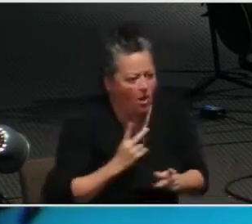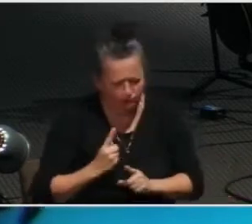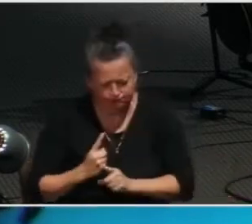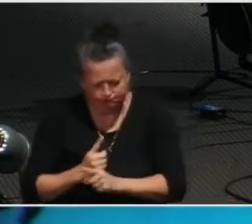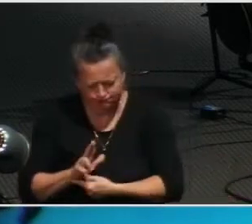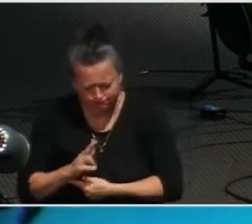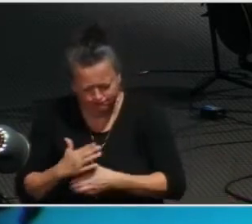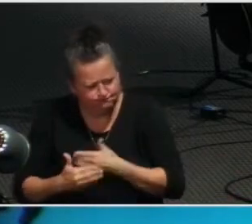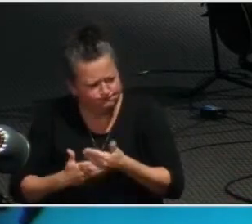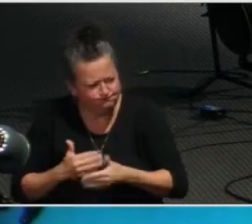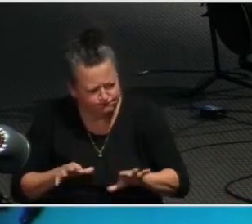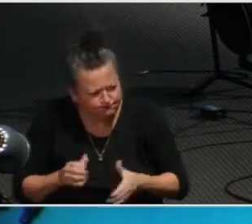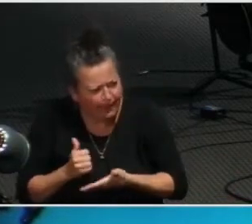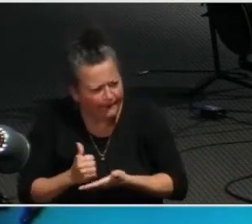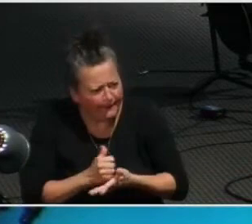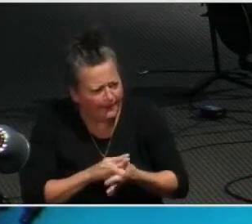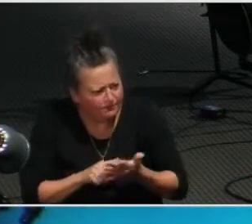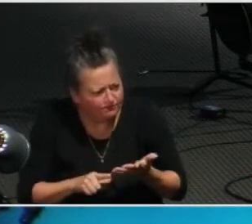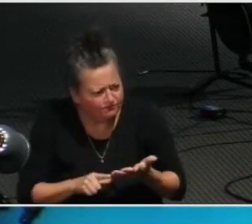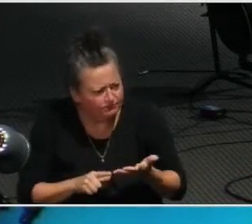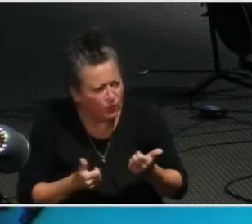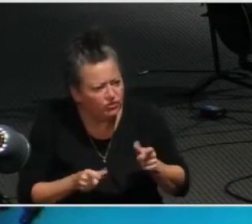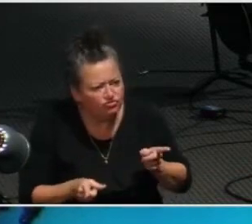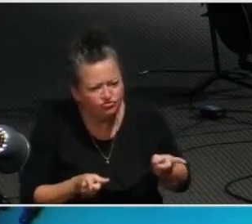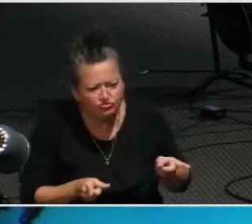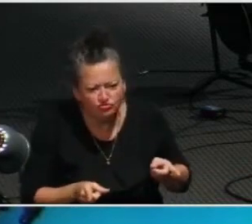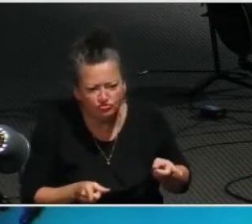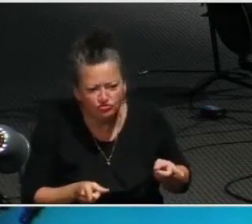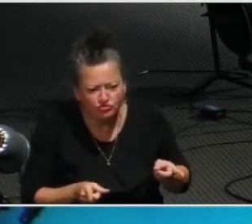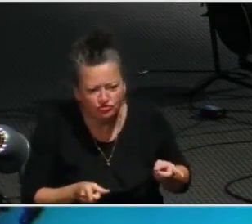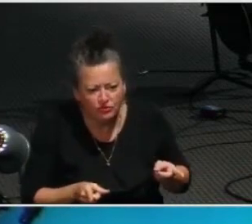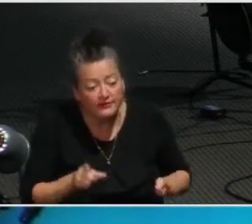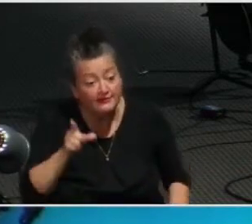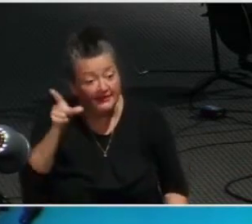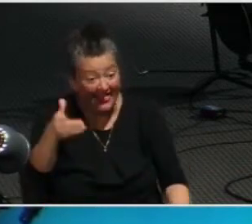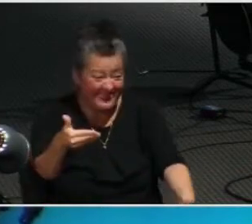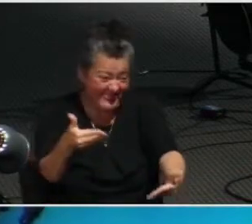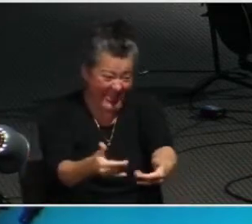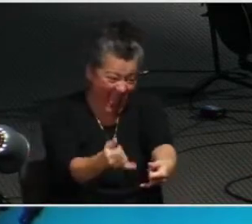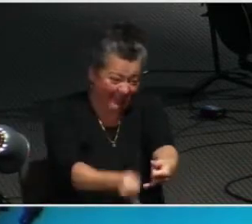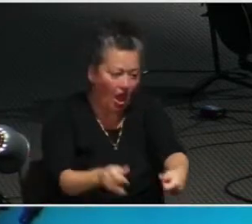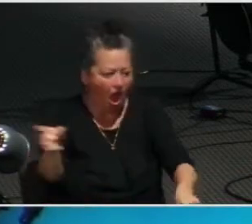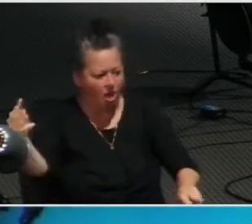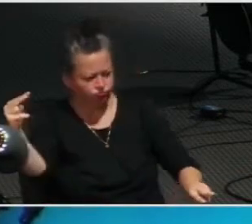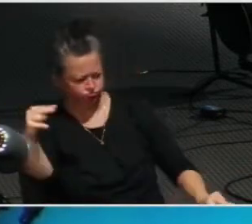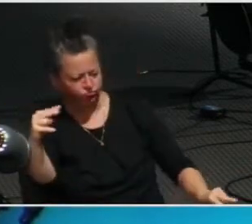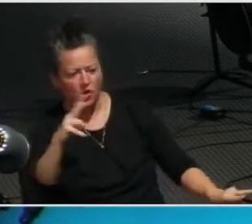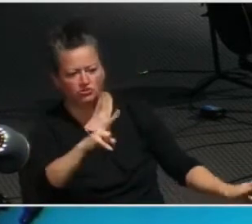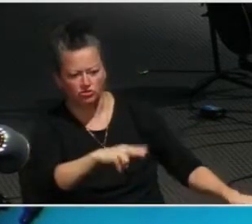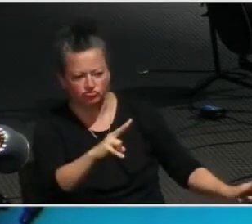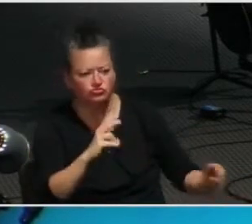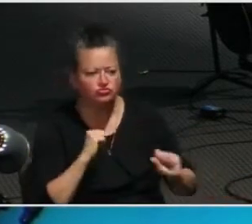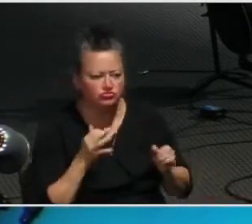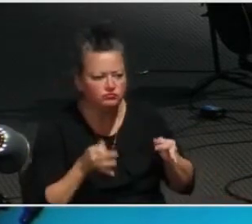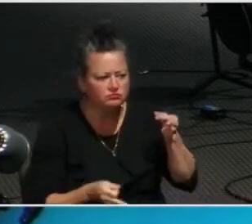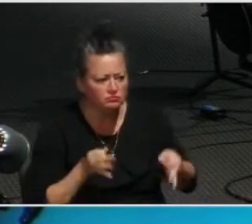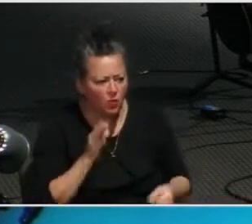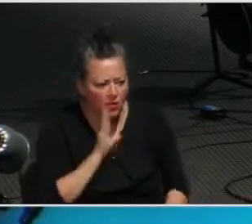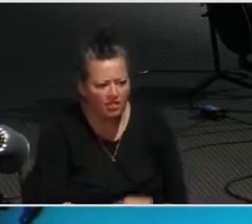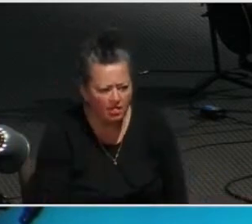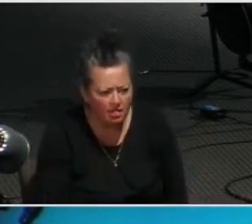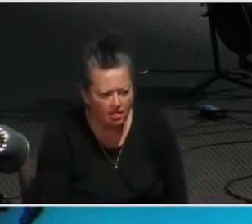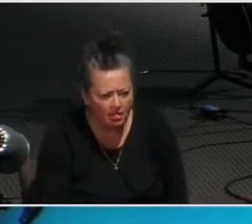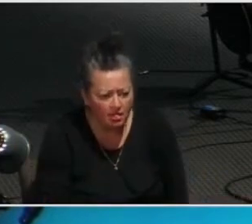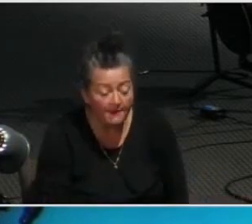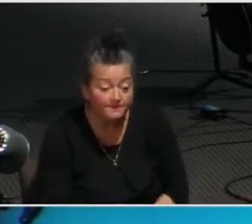you will deserve this judgment. And then notice the end of verse 5, which says you have fattened your hearts